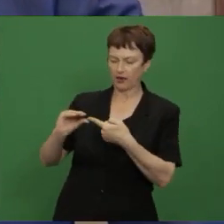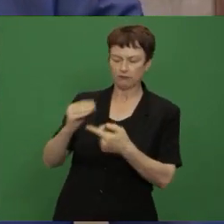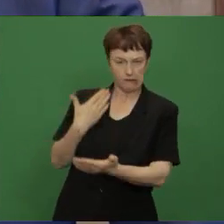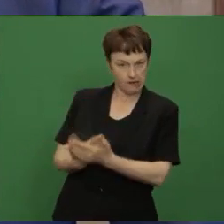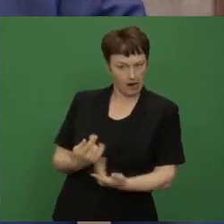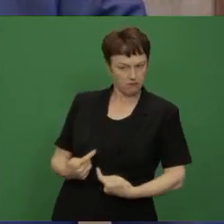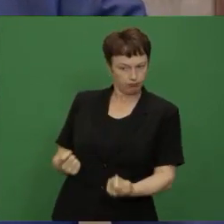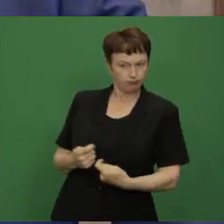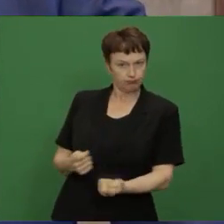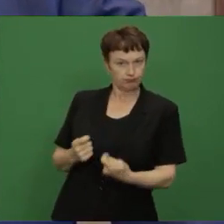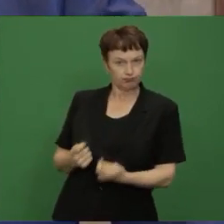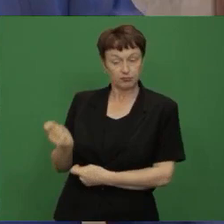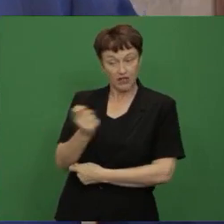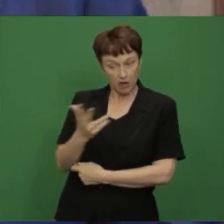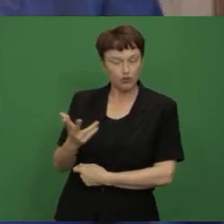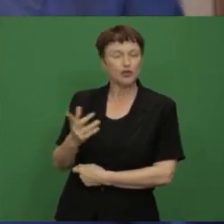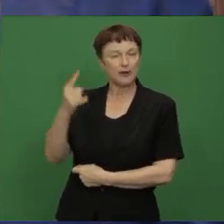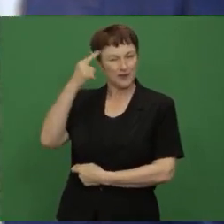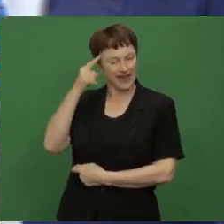incomes.